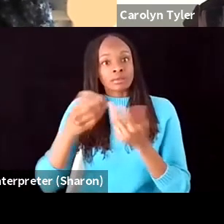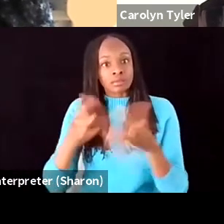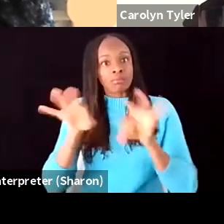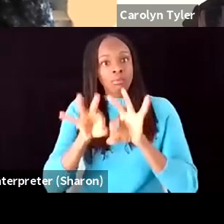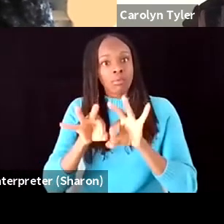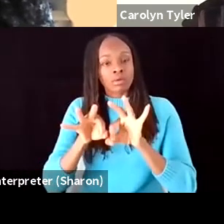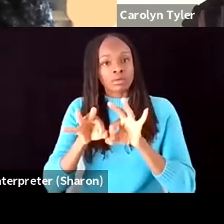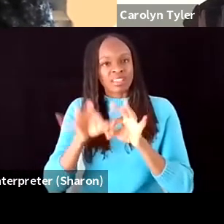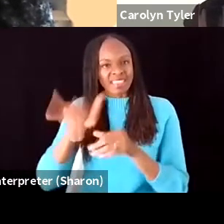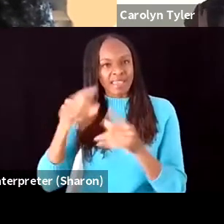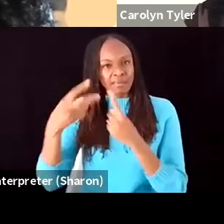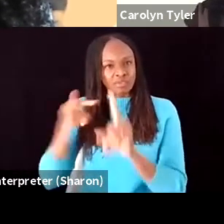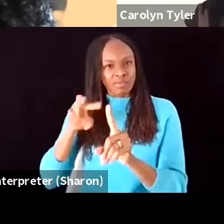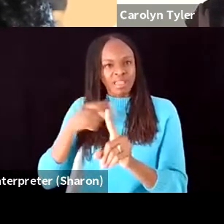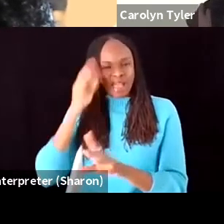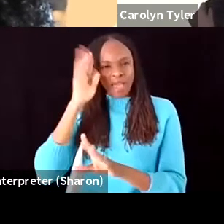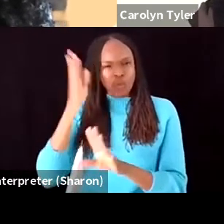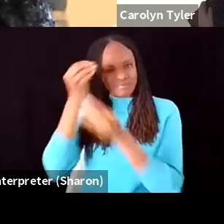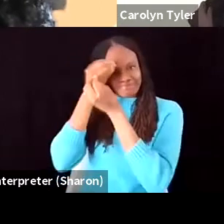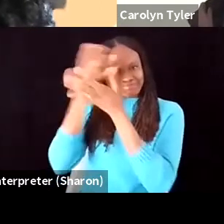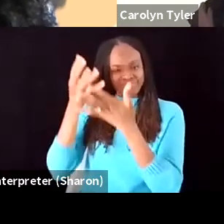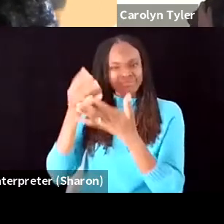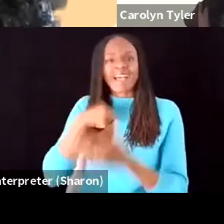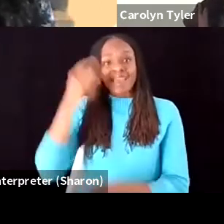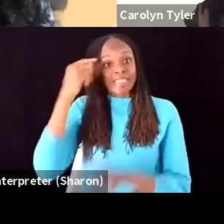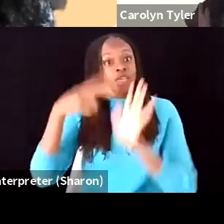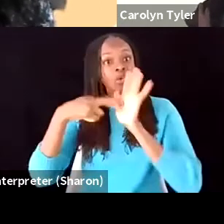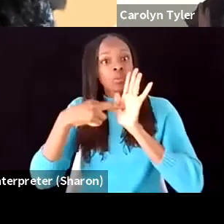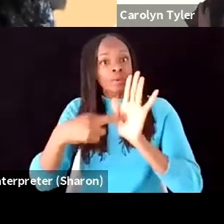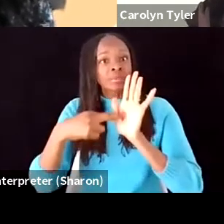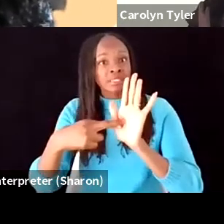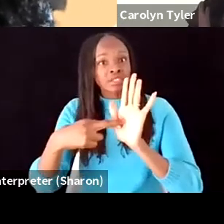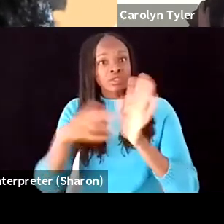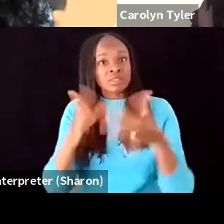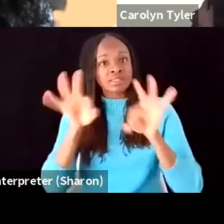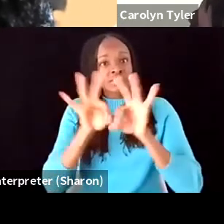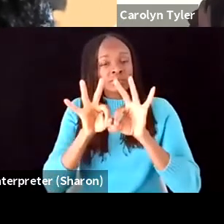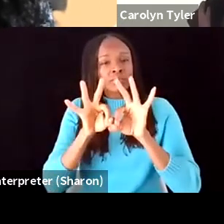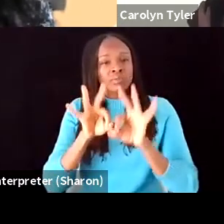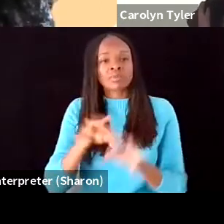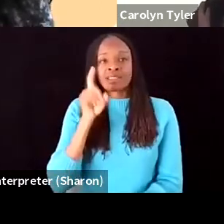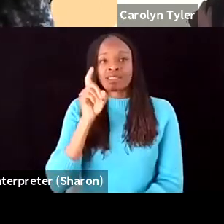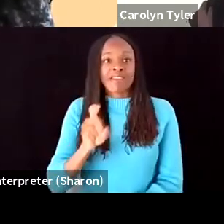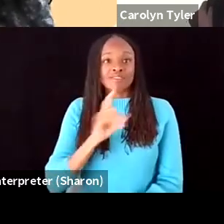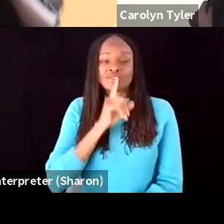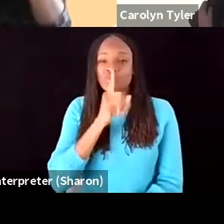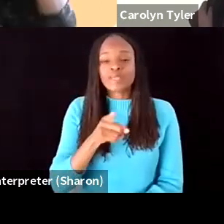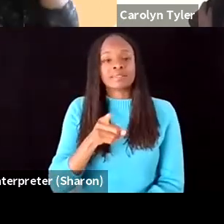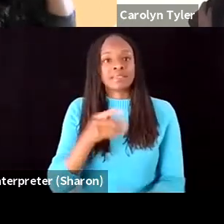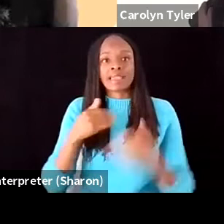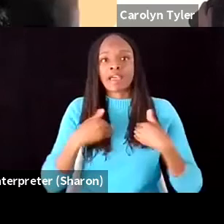is needed. But let me just give you a sense, though, because I think representation matters. And I think we've got to get the numbers up. We need